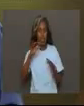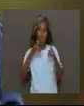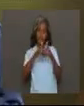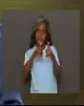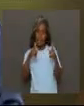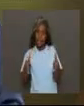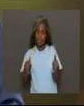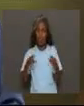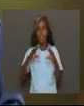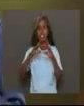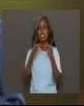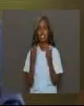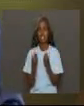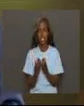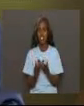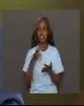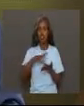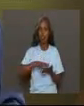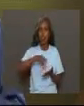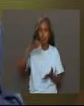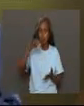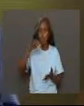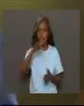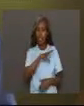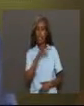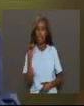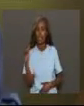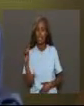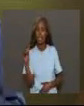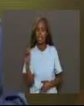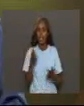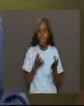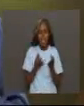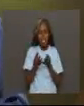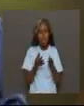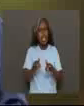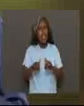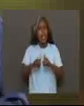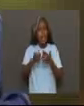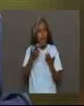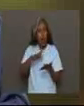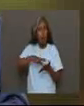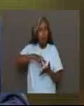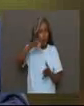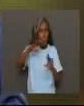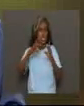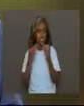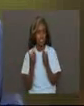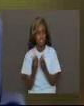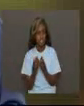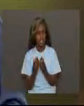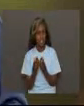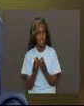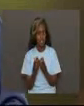identify the sections of a cone, and explain how conic sections